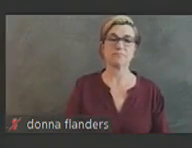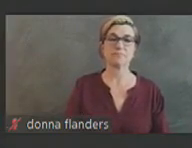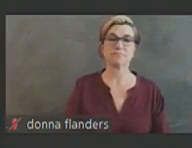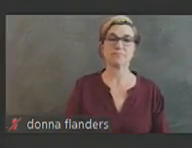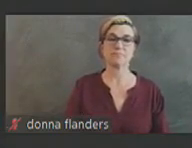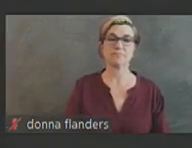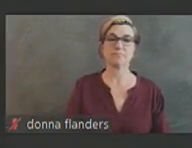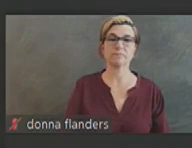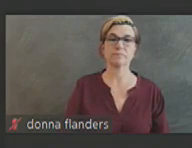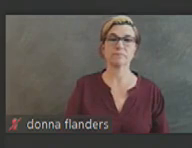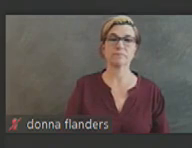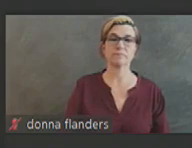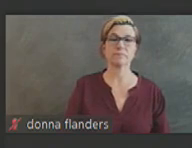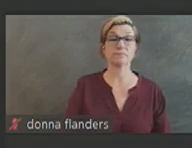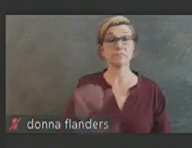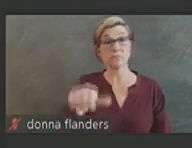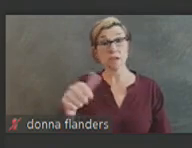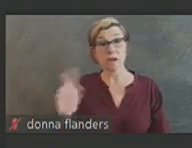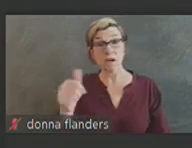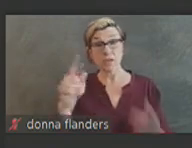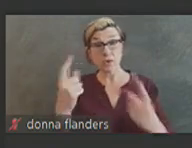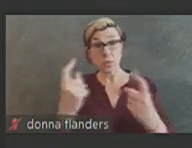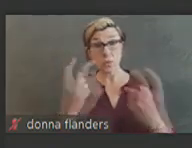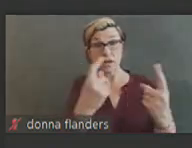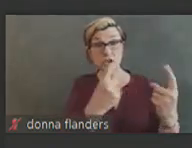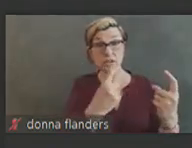Tyler, do you have any additional questions?